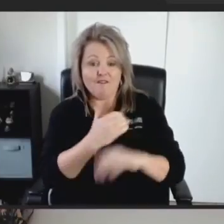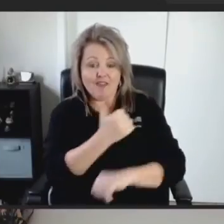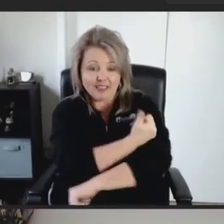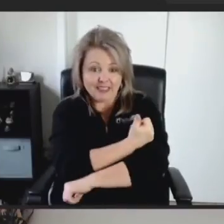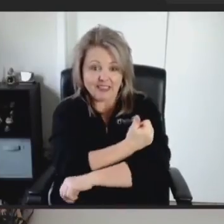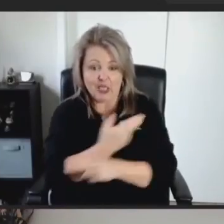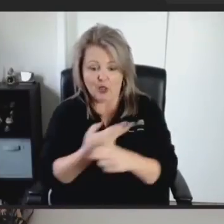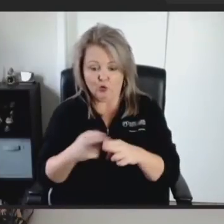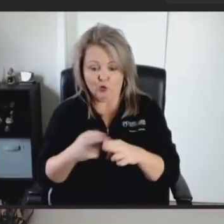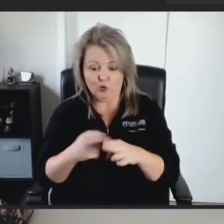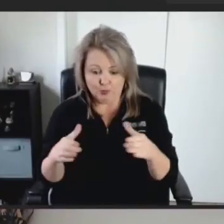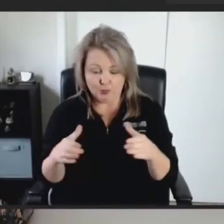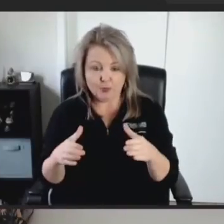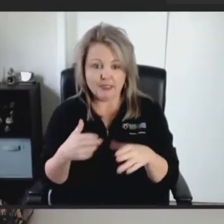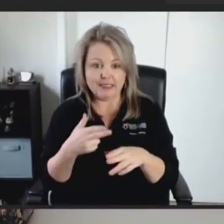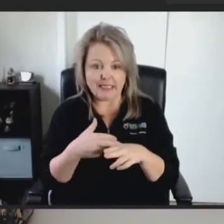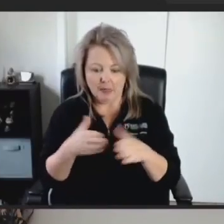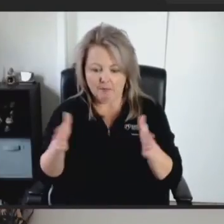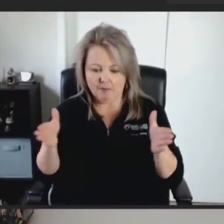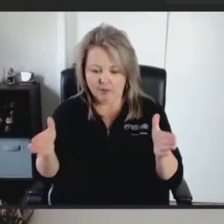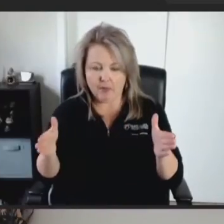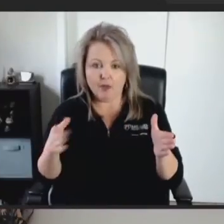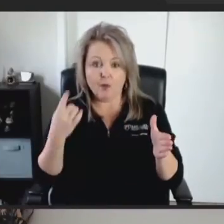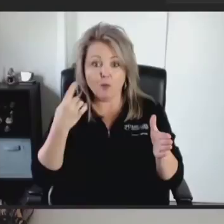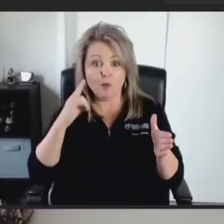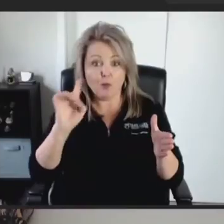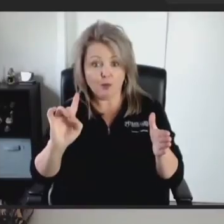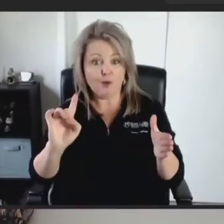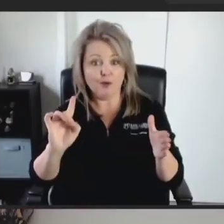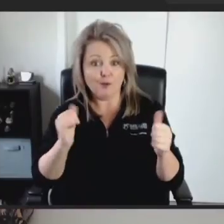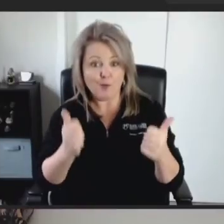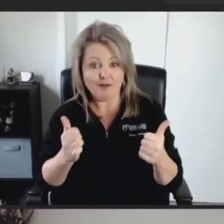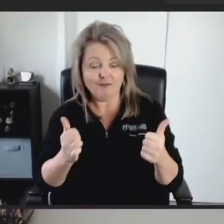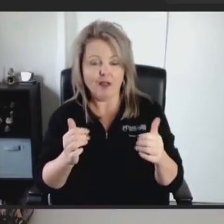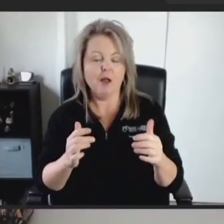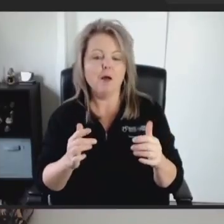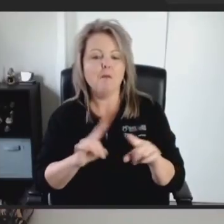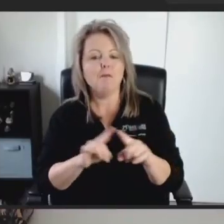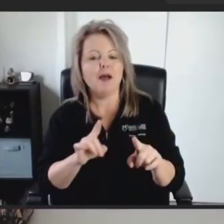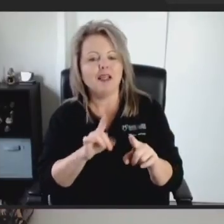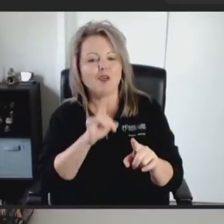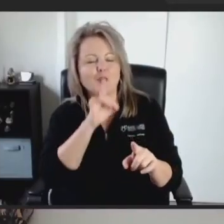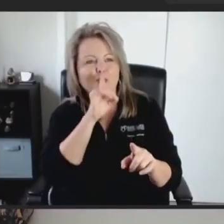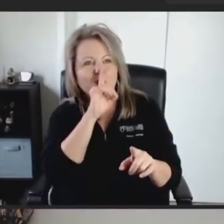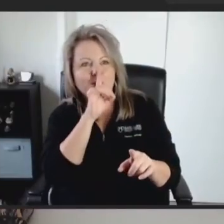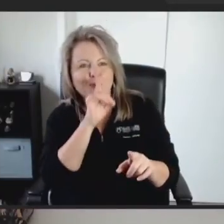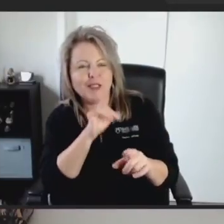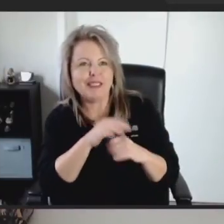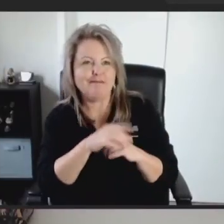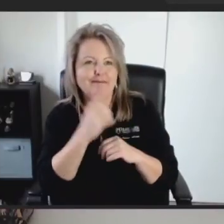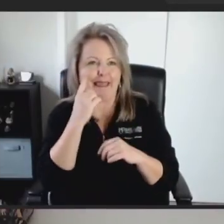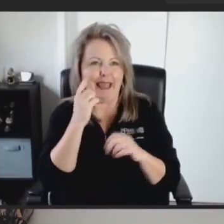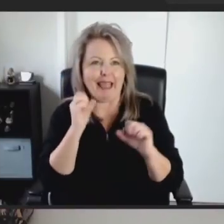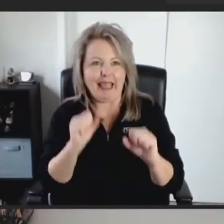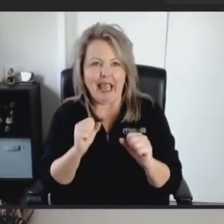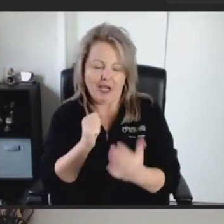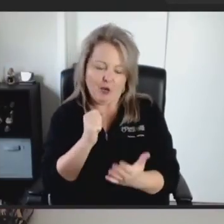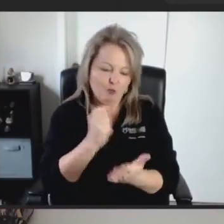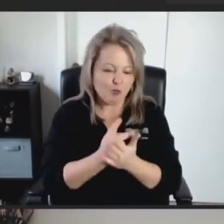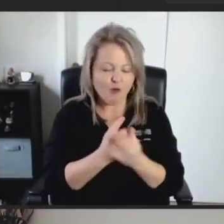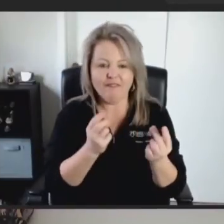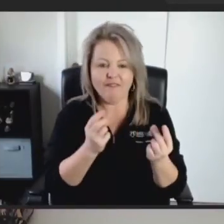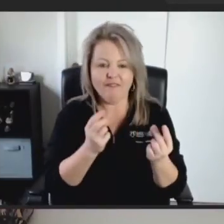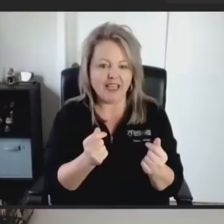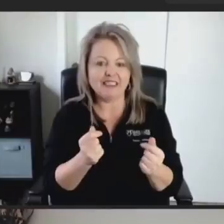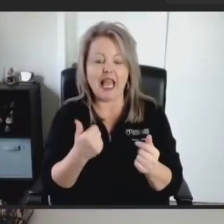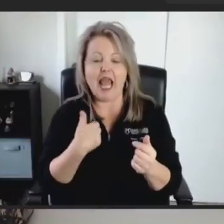frame is a great achievement, but it's not realistic to think that any things could get approved and have